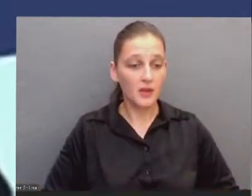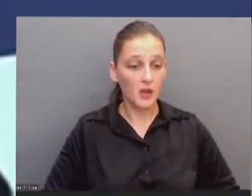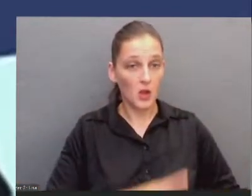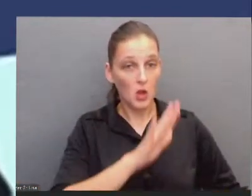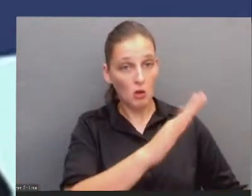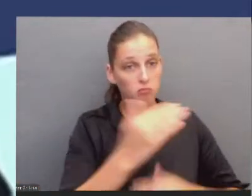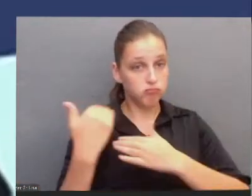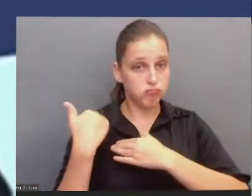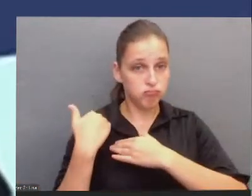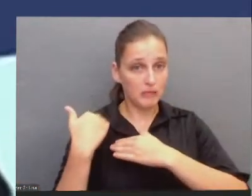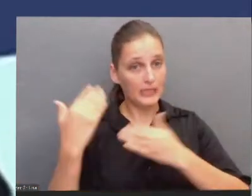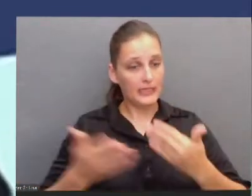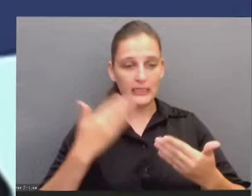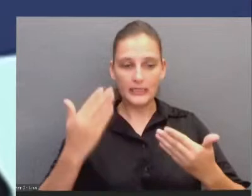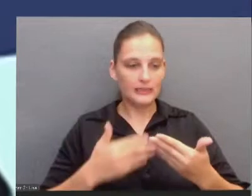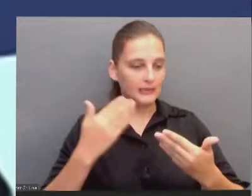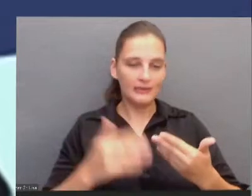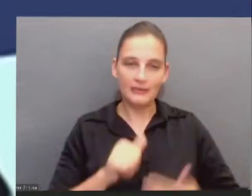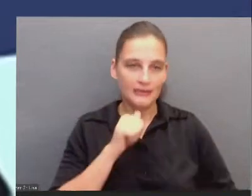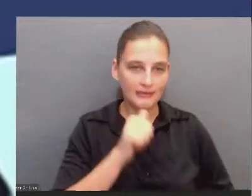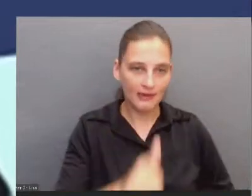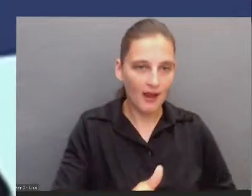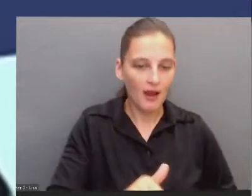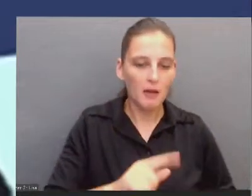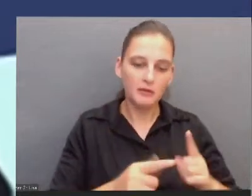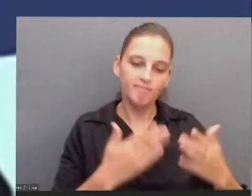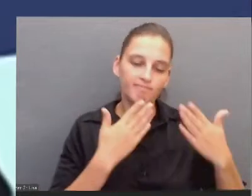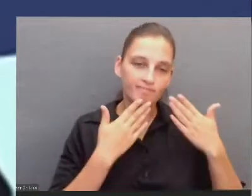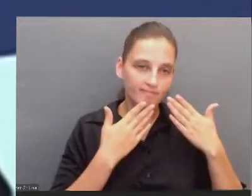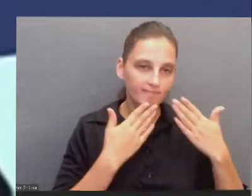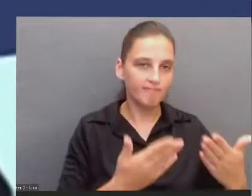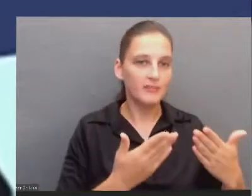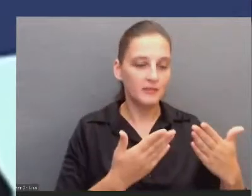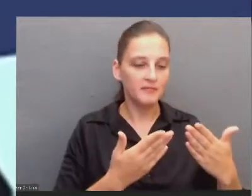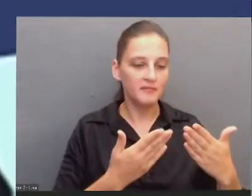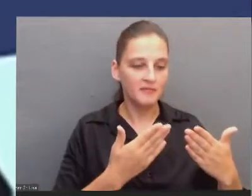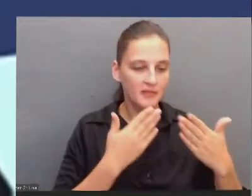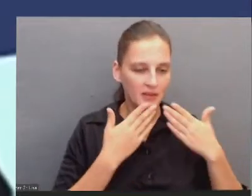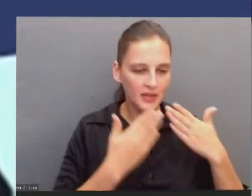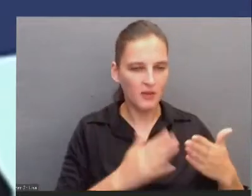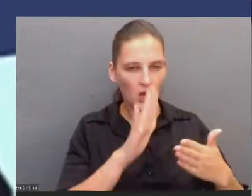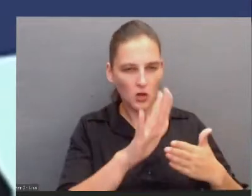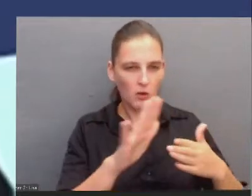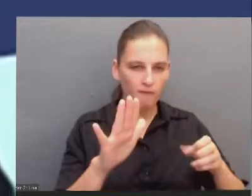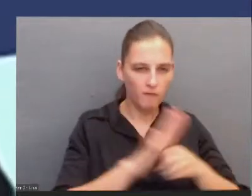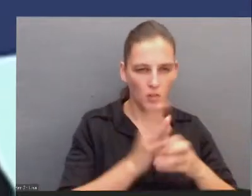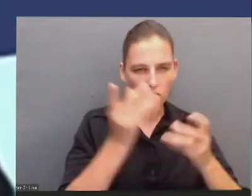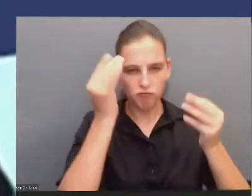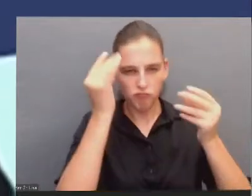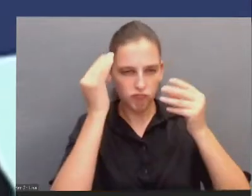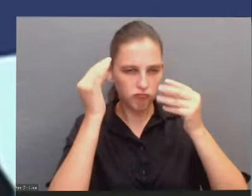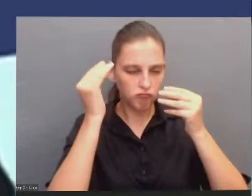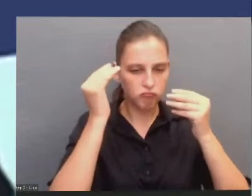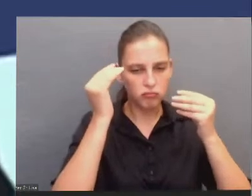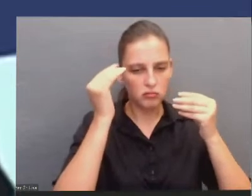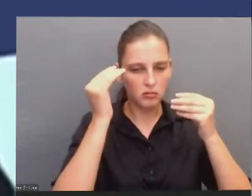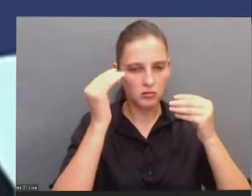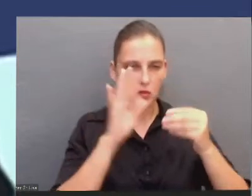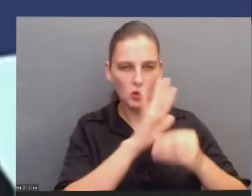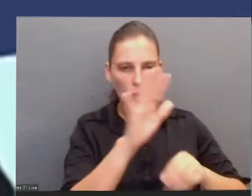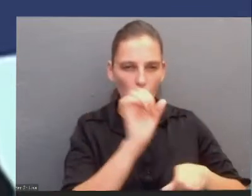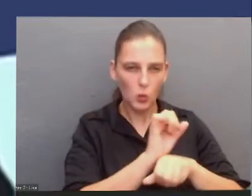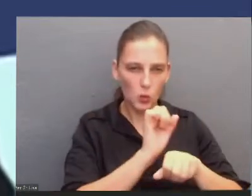lift, shall we say, but very, very grateful for the comprehensive, thoughtful work that was